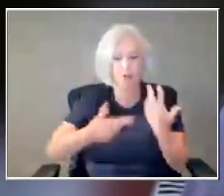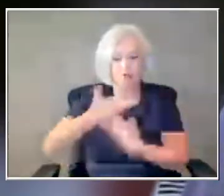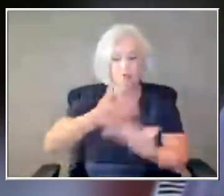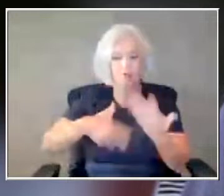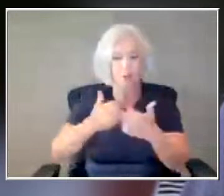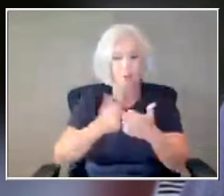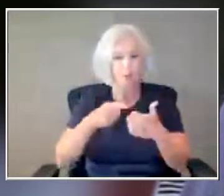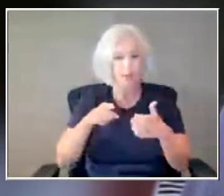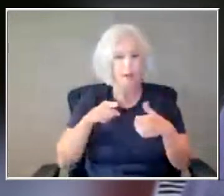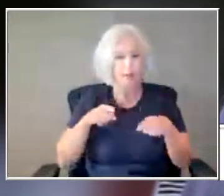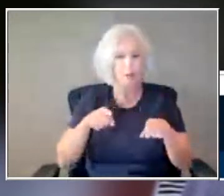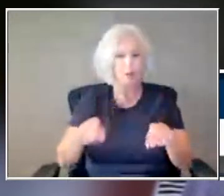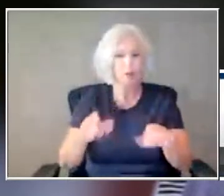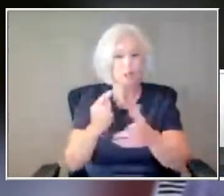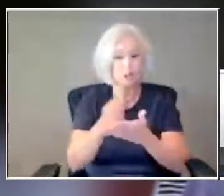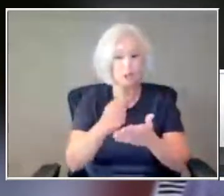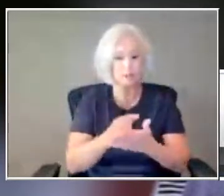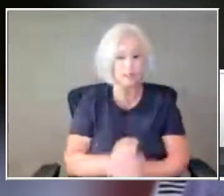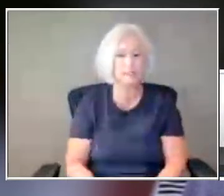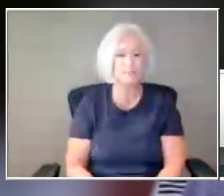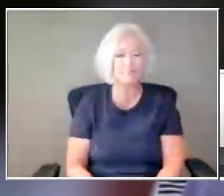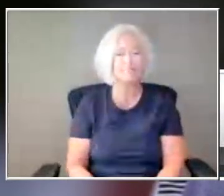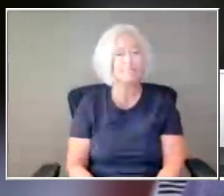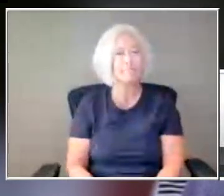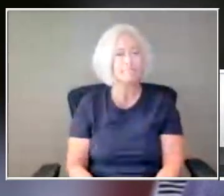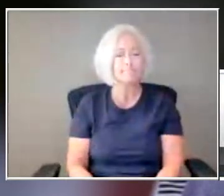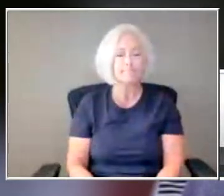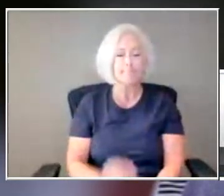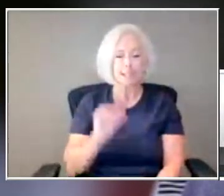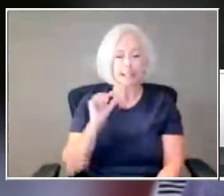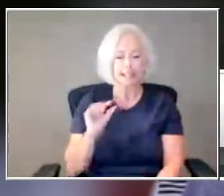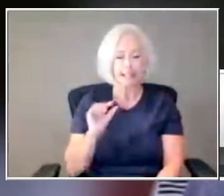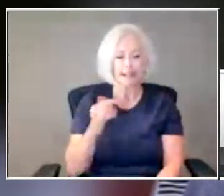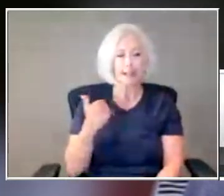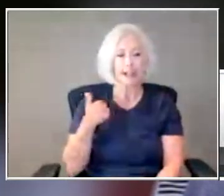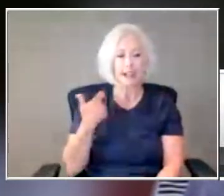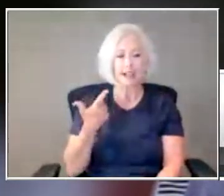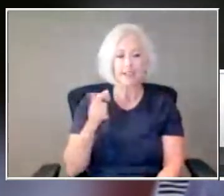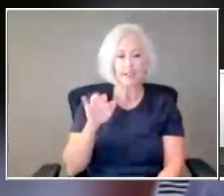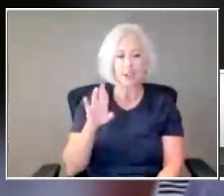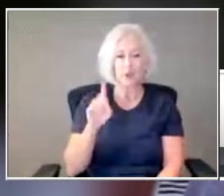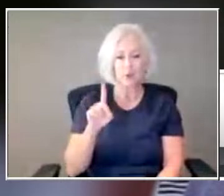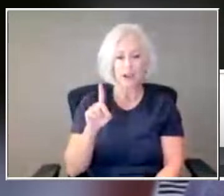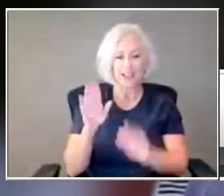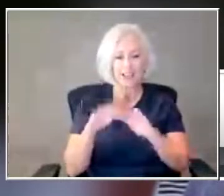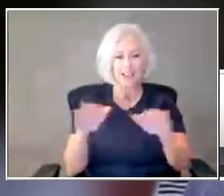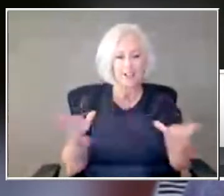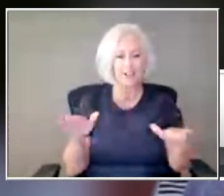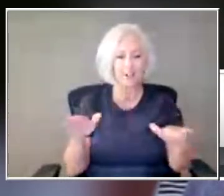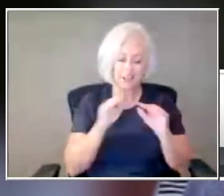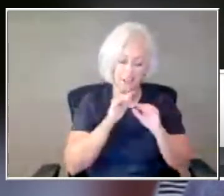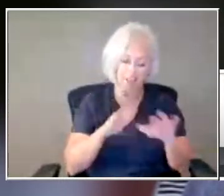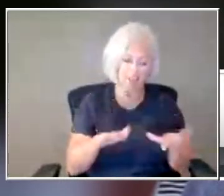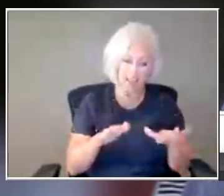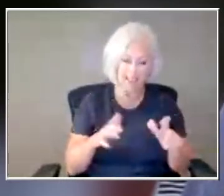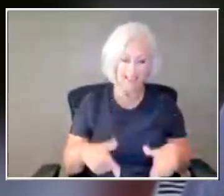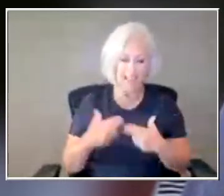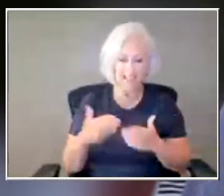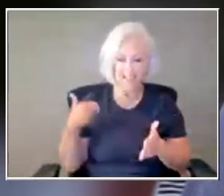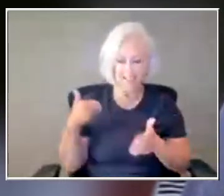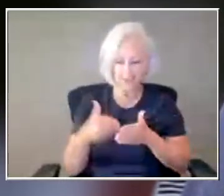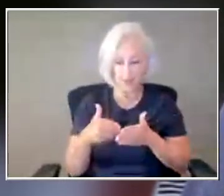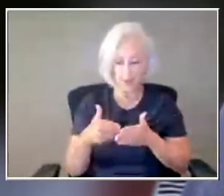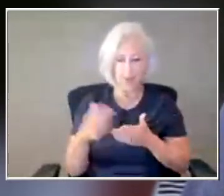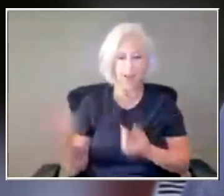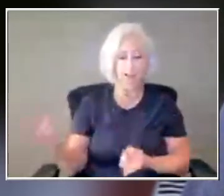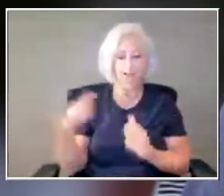It was a little. I do have some grandchildren. I'm blessed with some grandchildren that live nearby, and they come